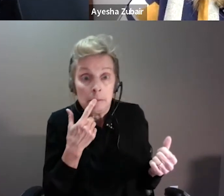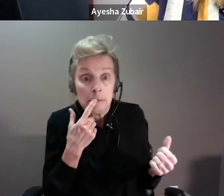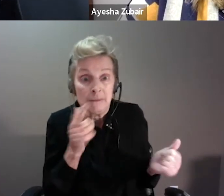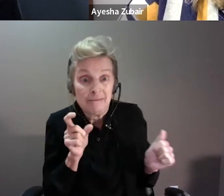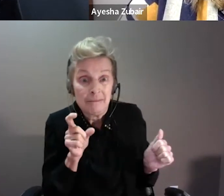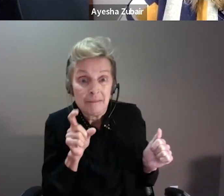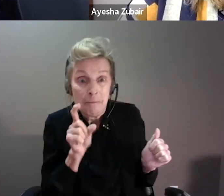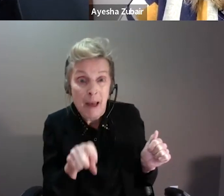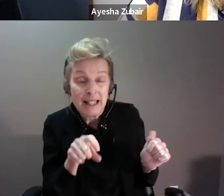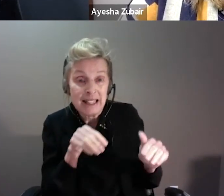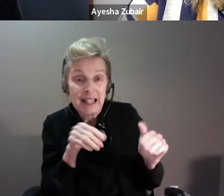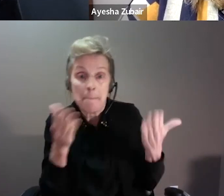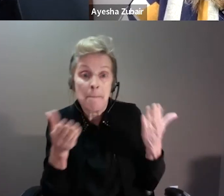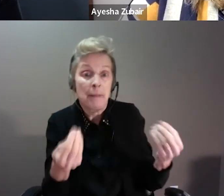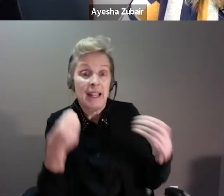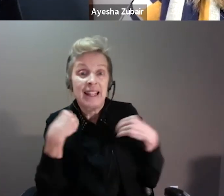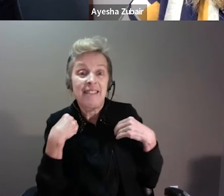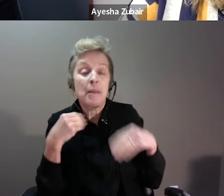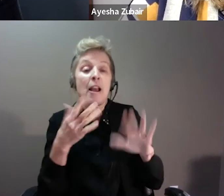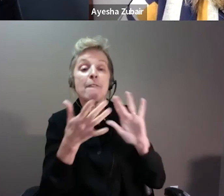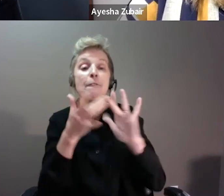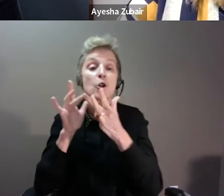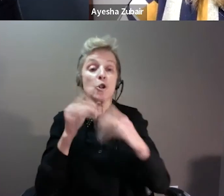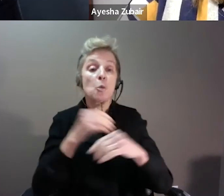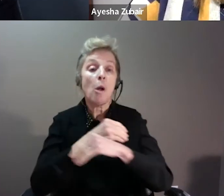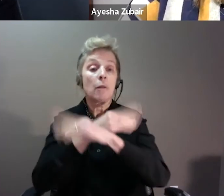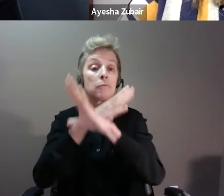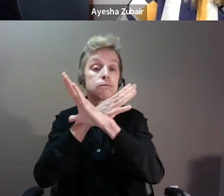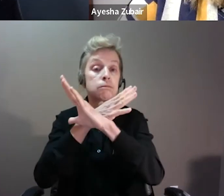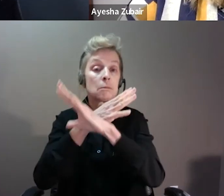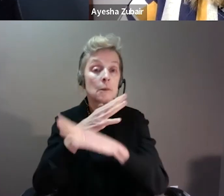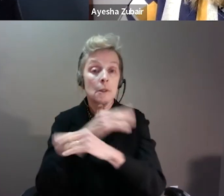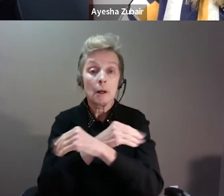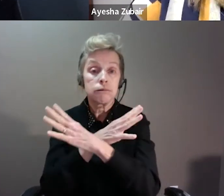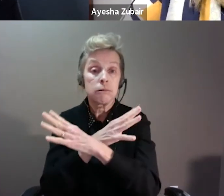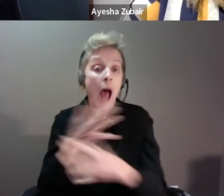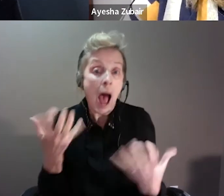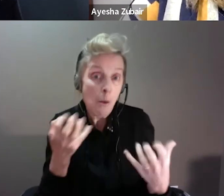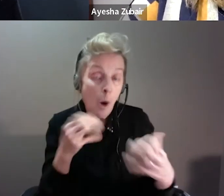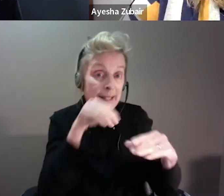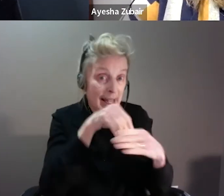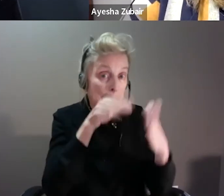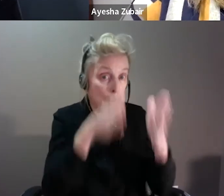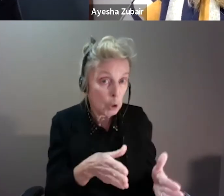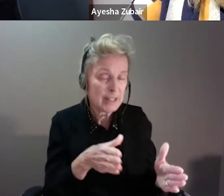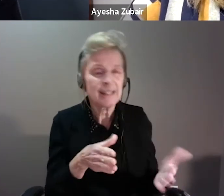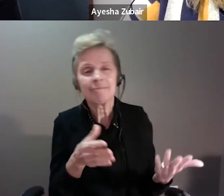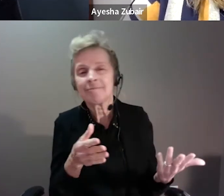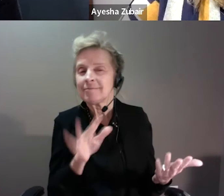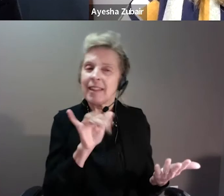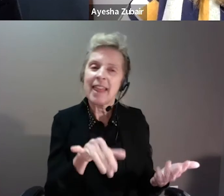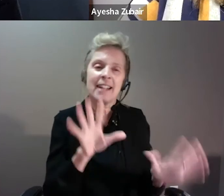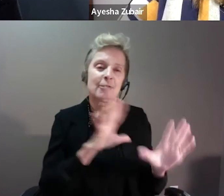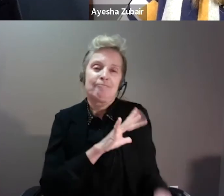be given the virtual option all the time? Even though I want to be in person, because there is something about being in person that's actually kind of